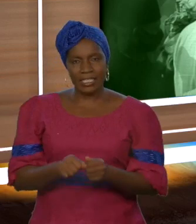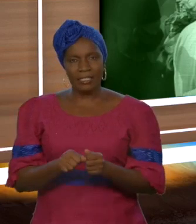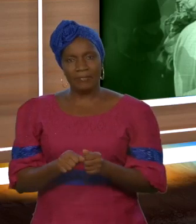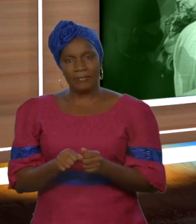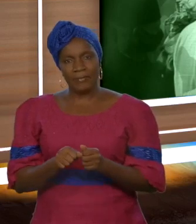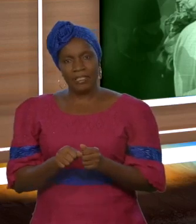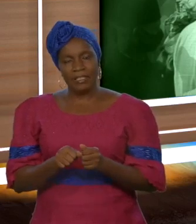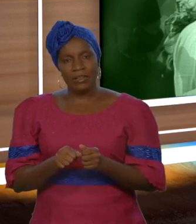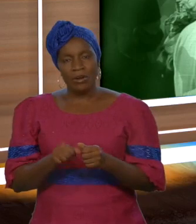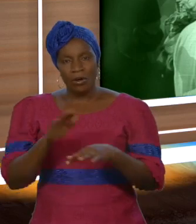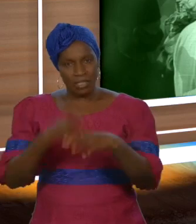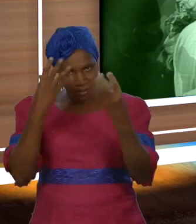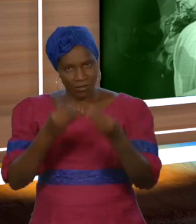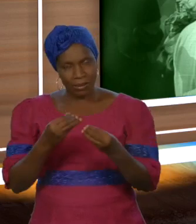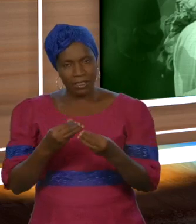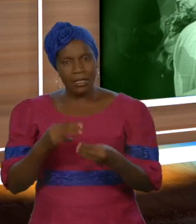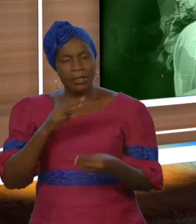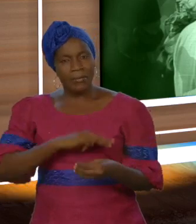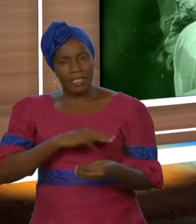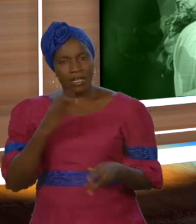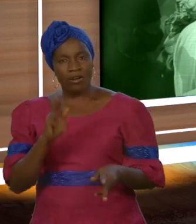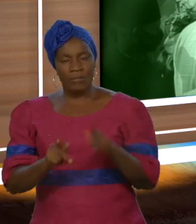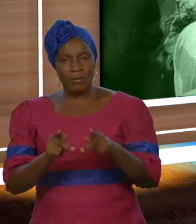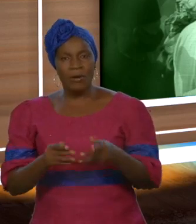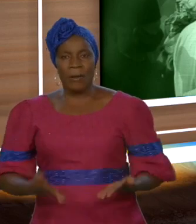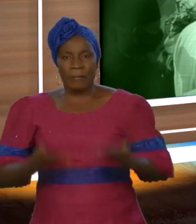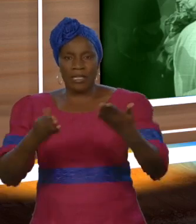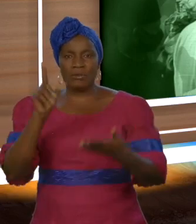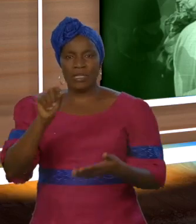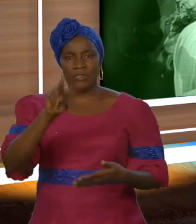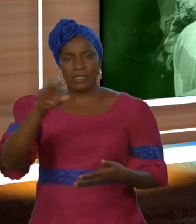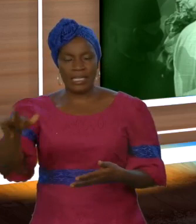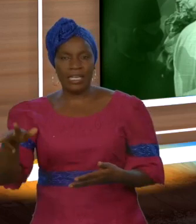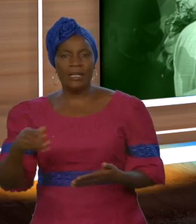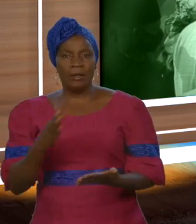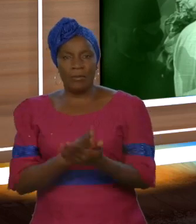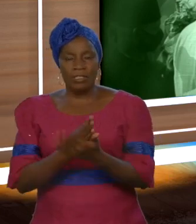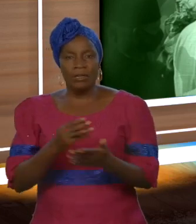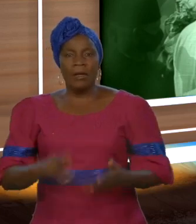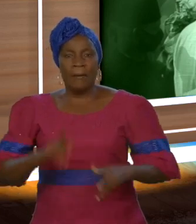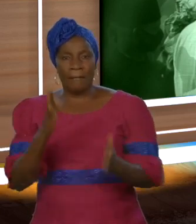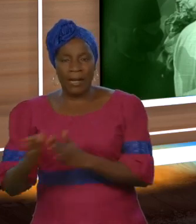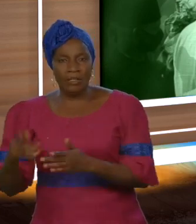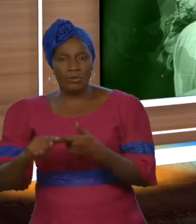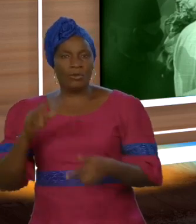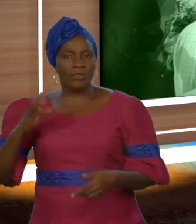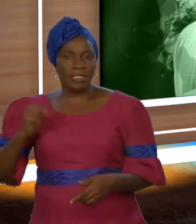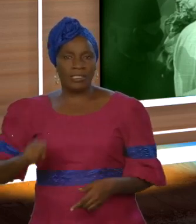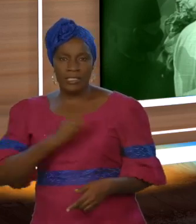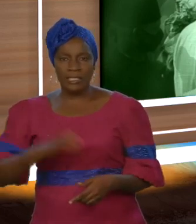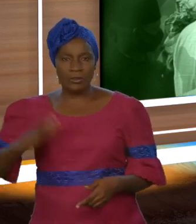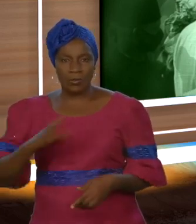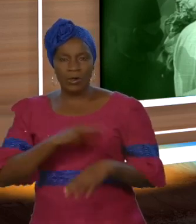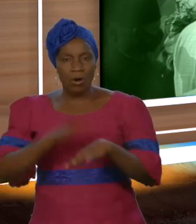as her agencies. On the news, Humanitarian Minister presents 2023 budget proposal to Senate Committee